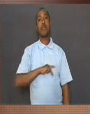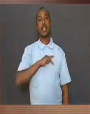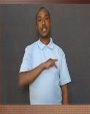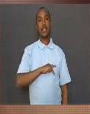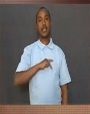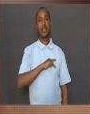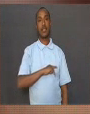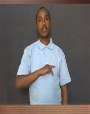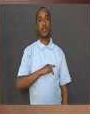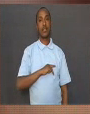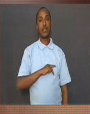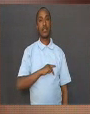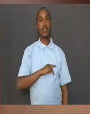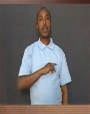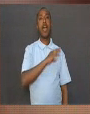in properties,